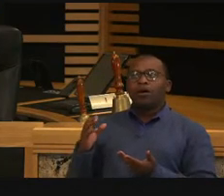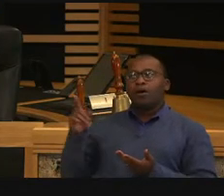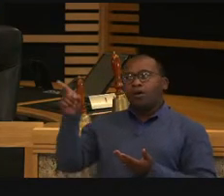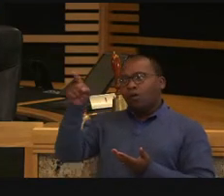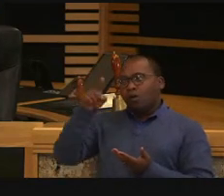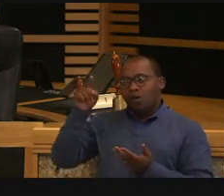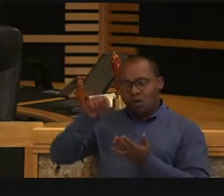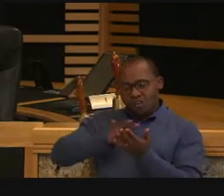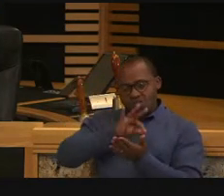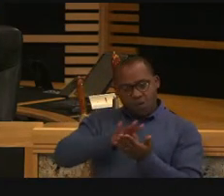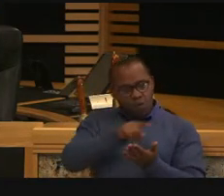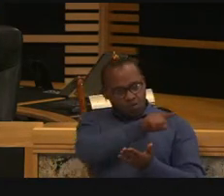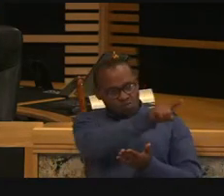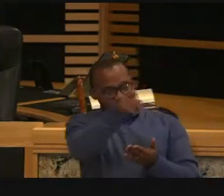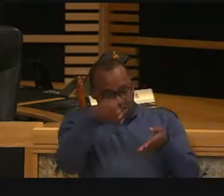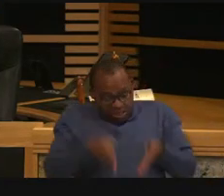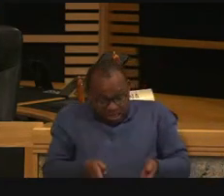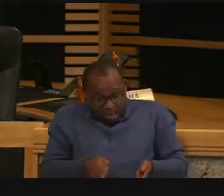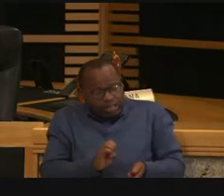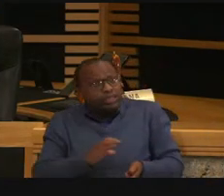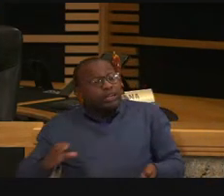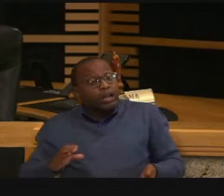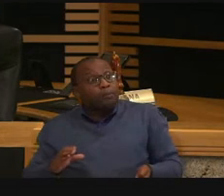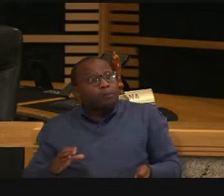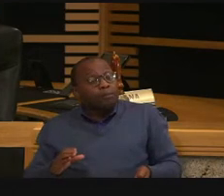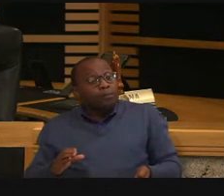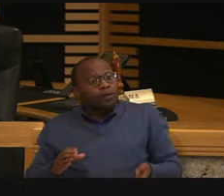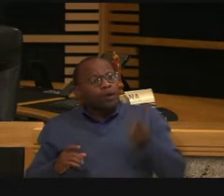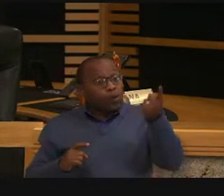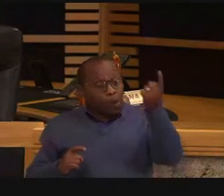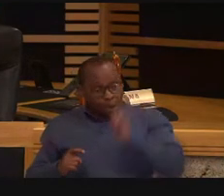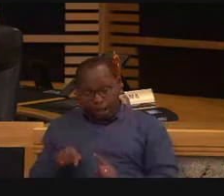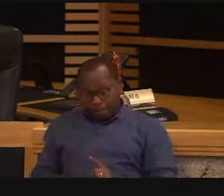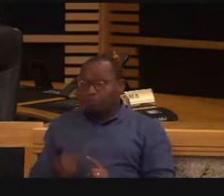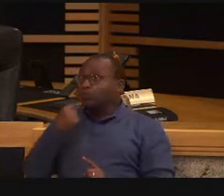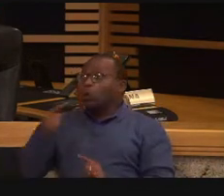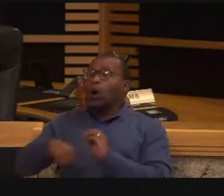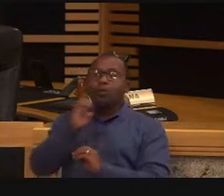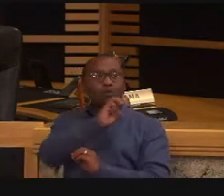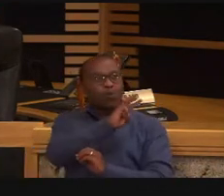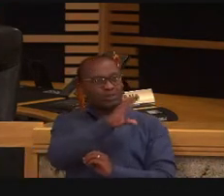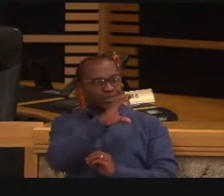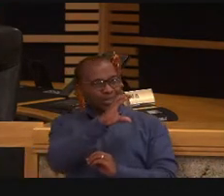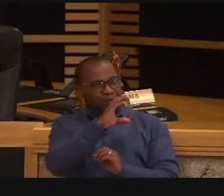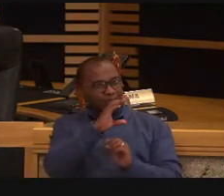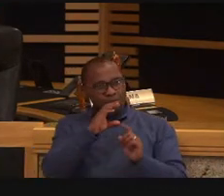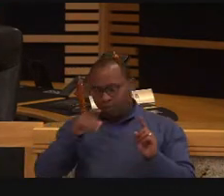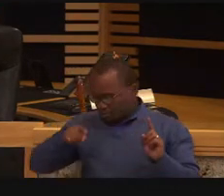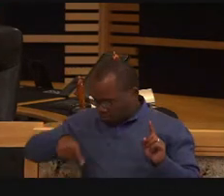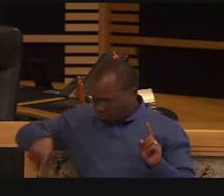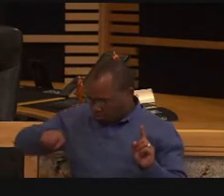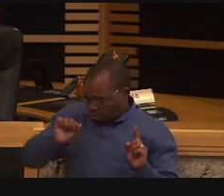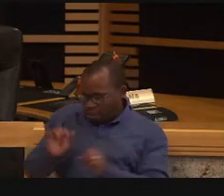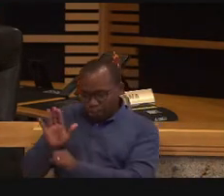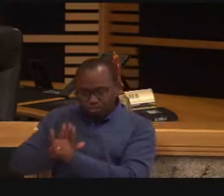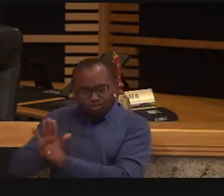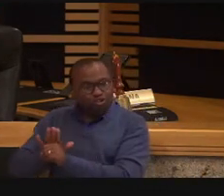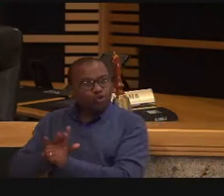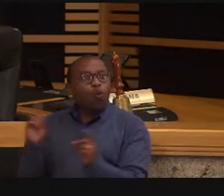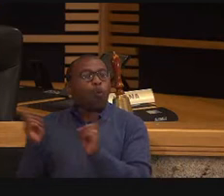Ngoba bahlupheke apha e-Eastern Cape bona. Badinga ukulwelwa apha e-Eastern Cape. Kodwa abameli